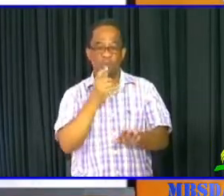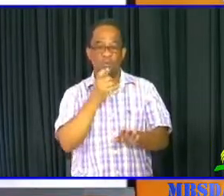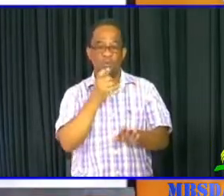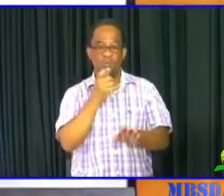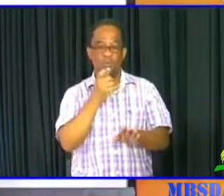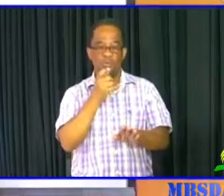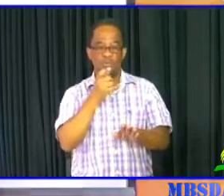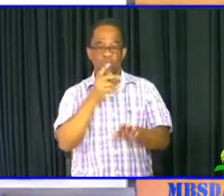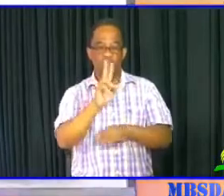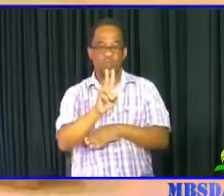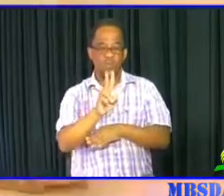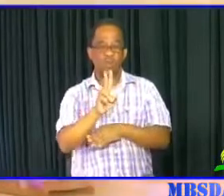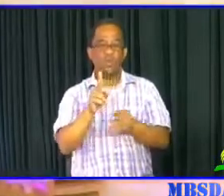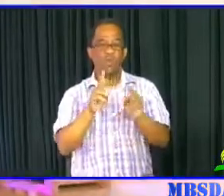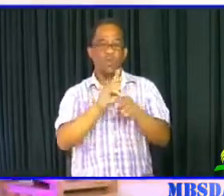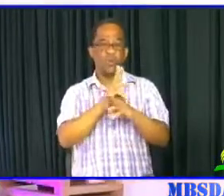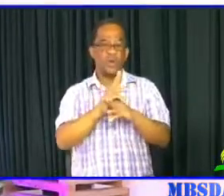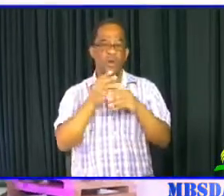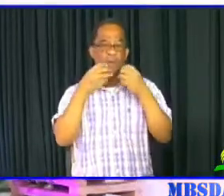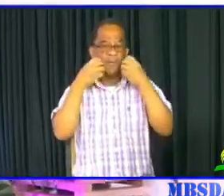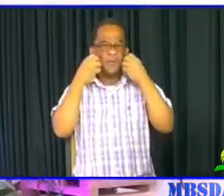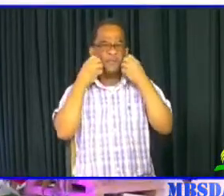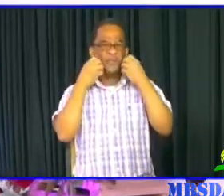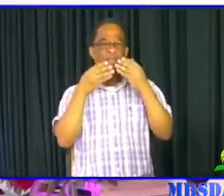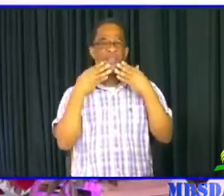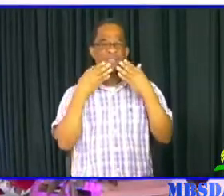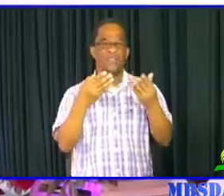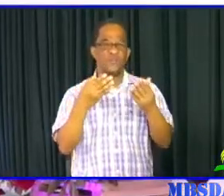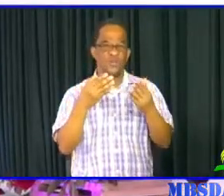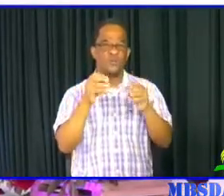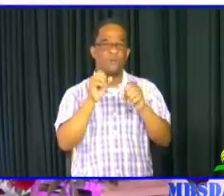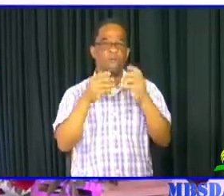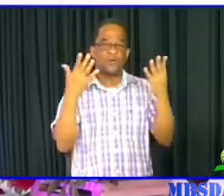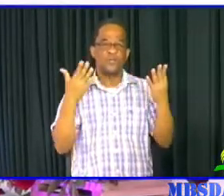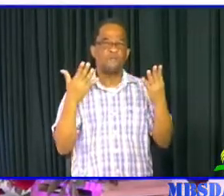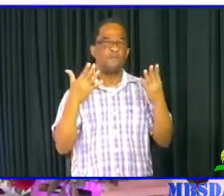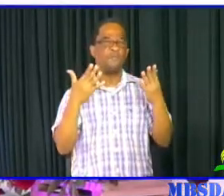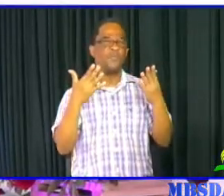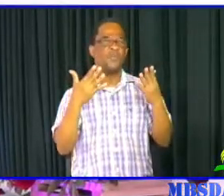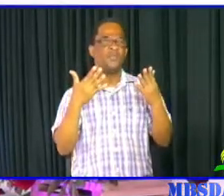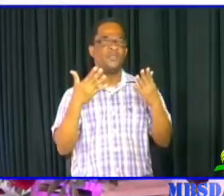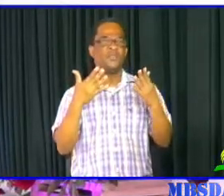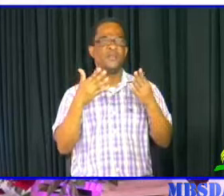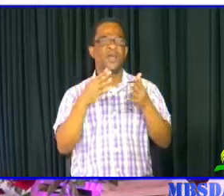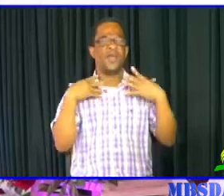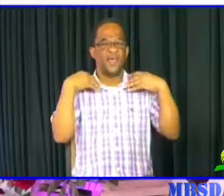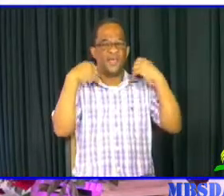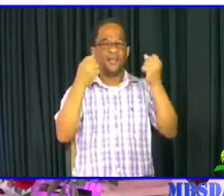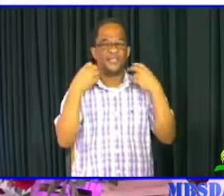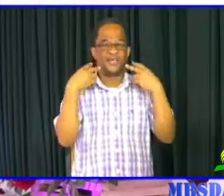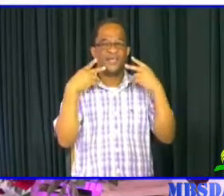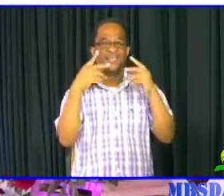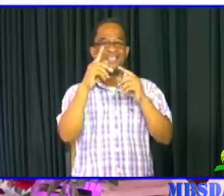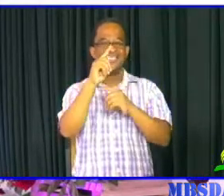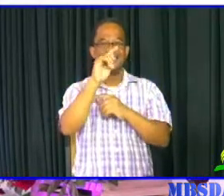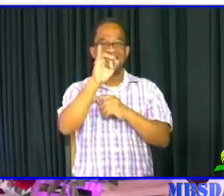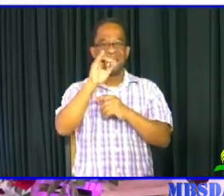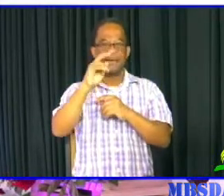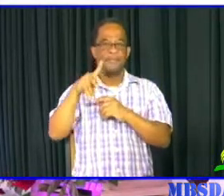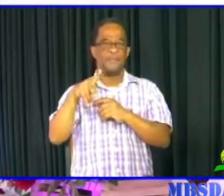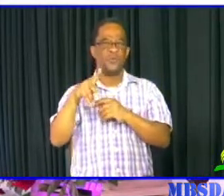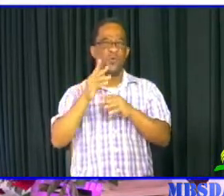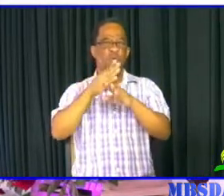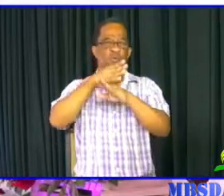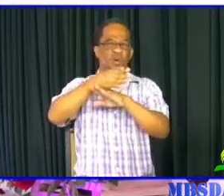night. Thank you so very much, Dr. Williams, for those health tips relevant to us in these times. Over at Central